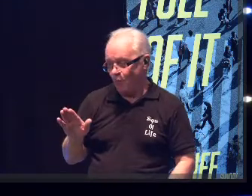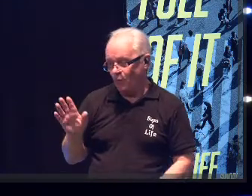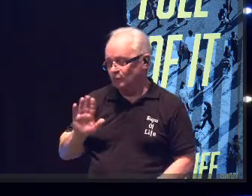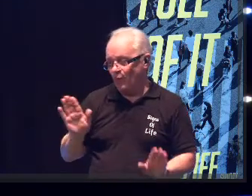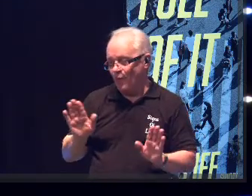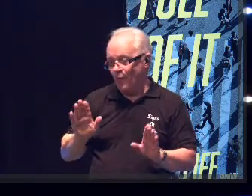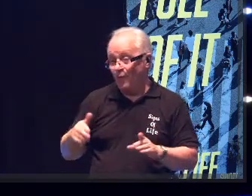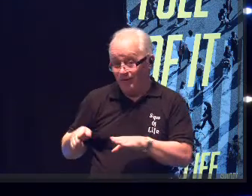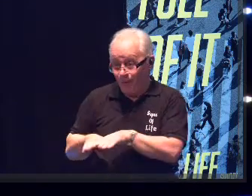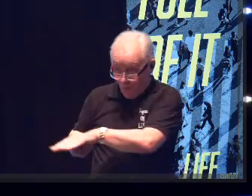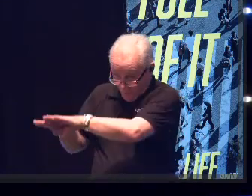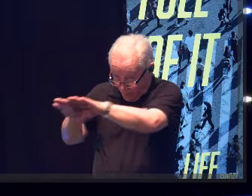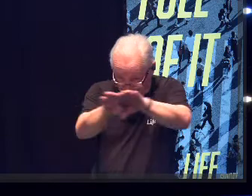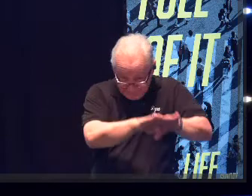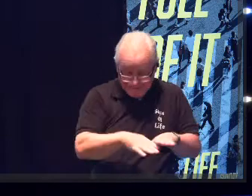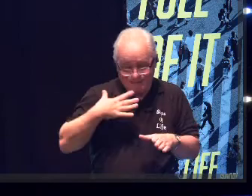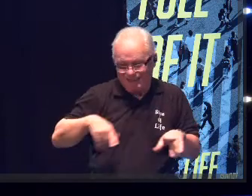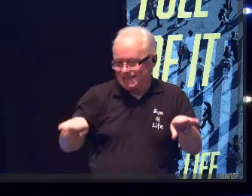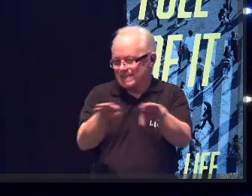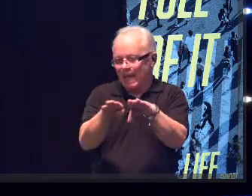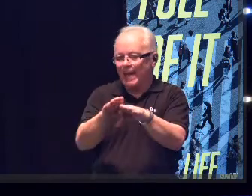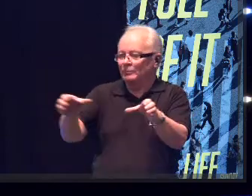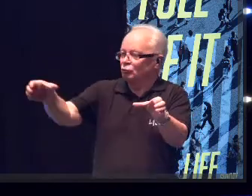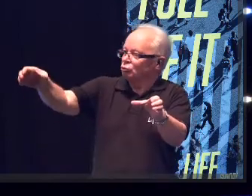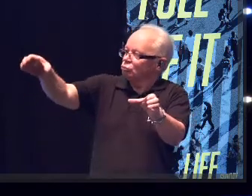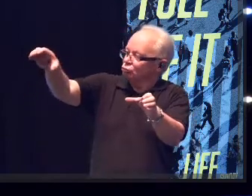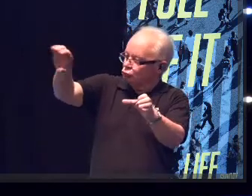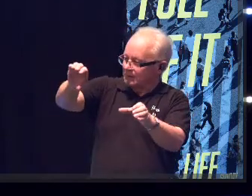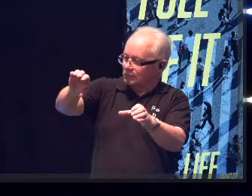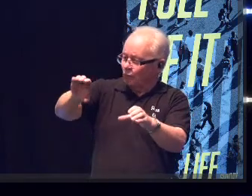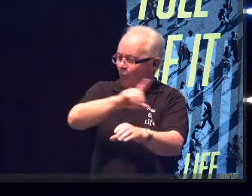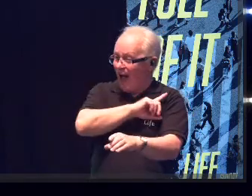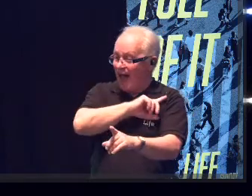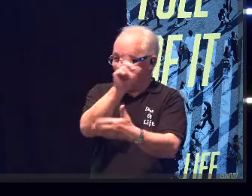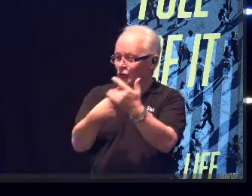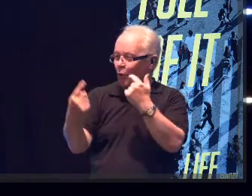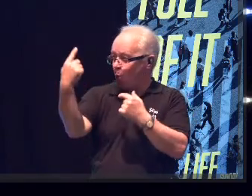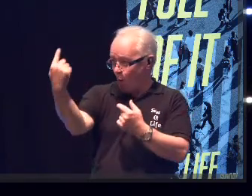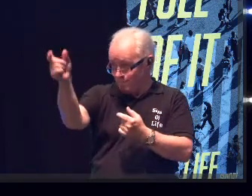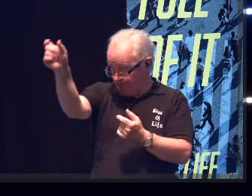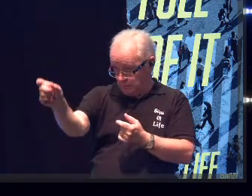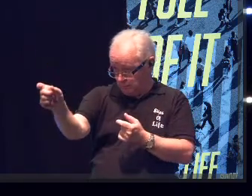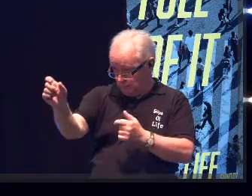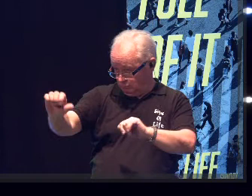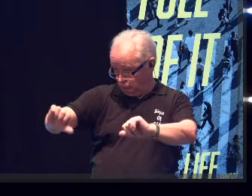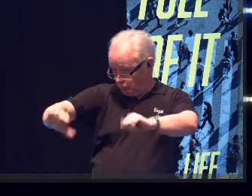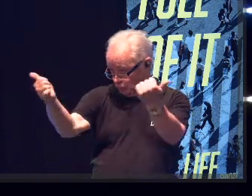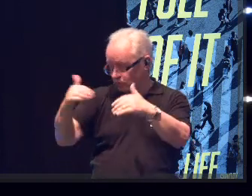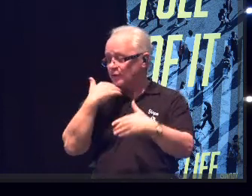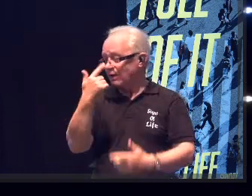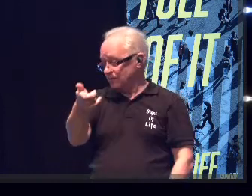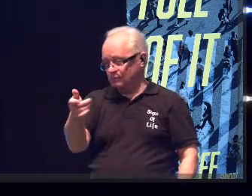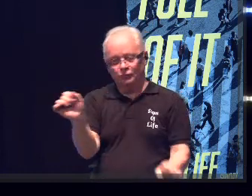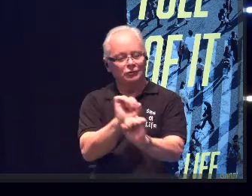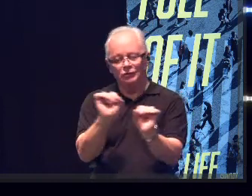We all need the same amount of grace because none of us make the mark. None of us